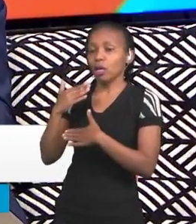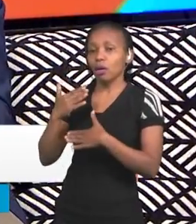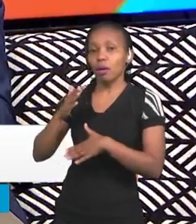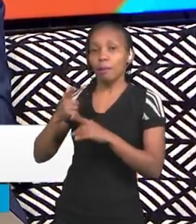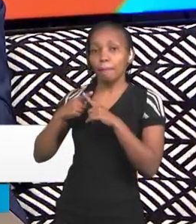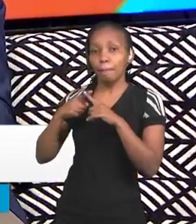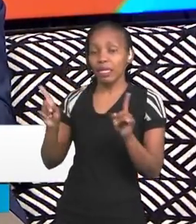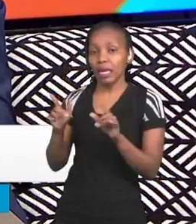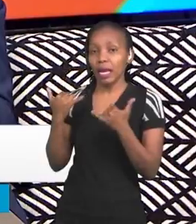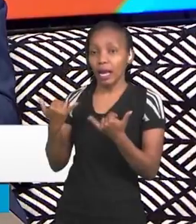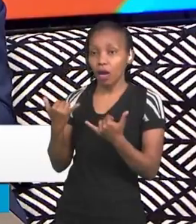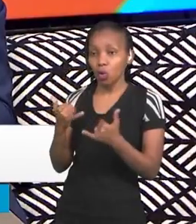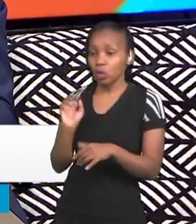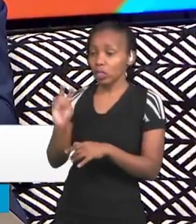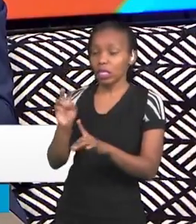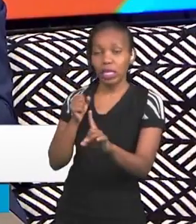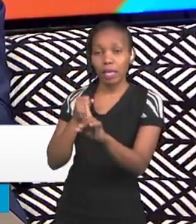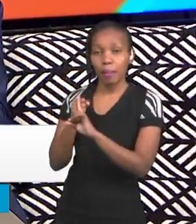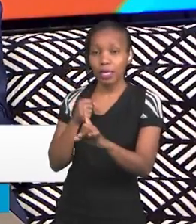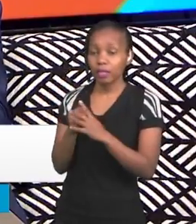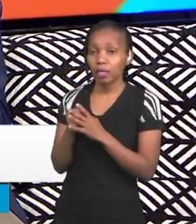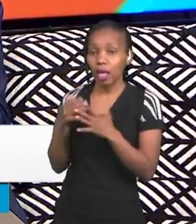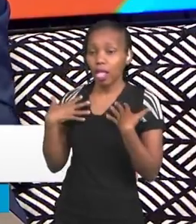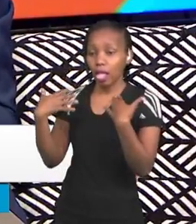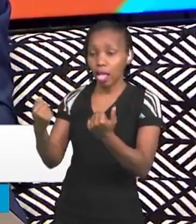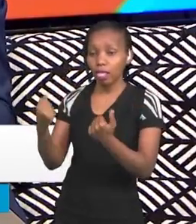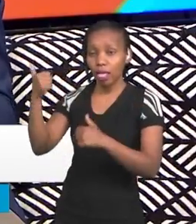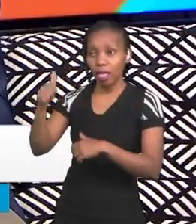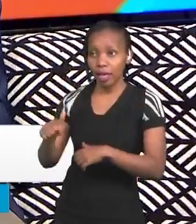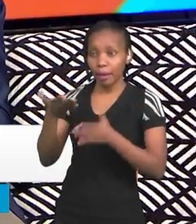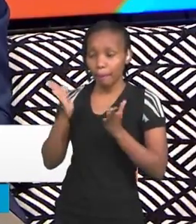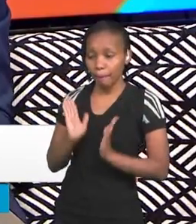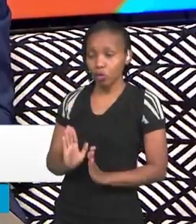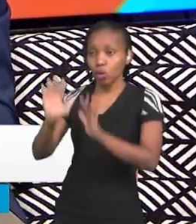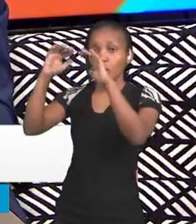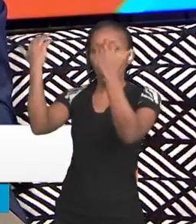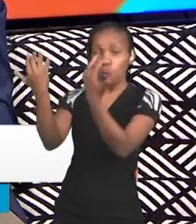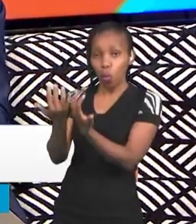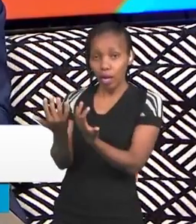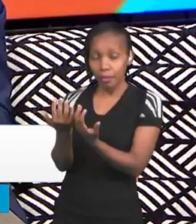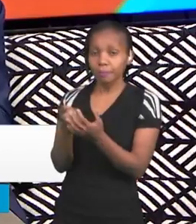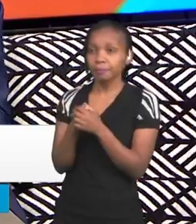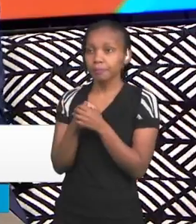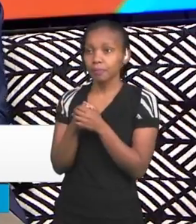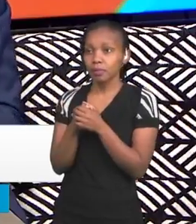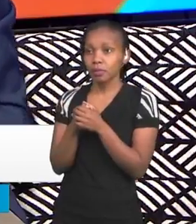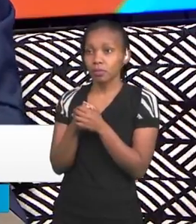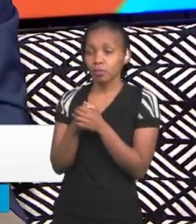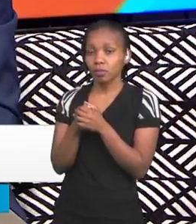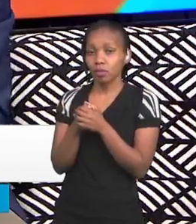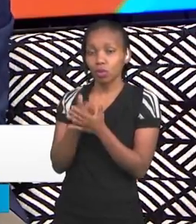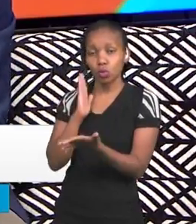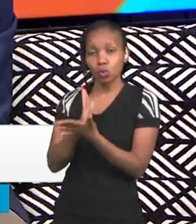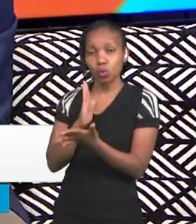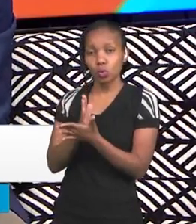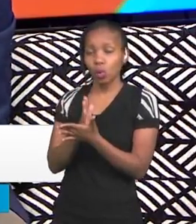Mm-hmm. But looking at even the impact on the health of anyone's health around the globe, mm-hmm. It's been catastrophic, detrimental to so